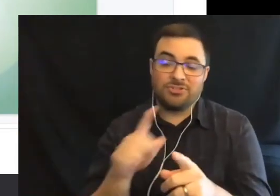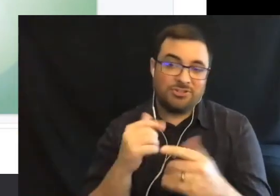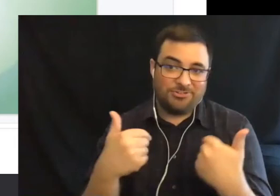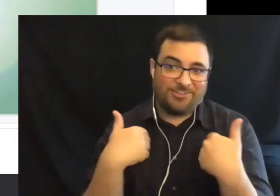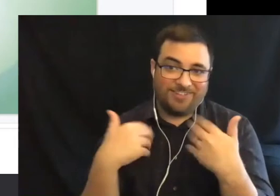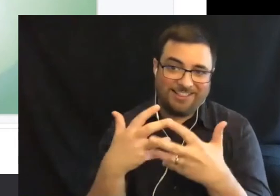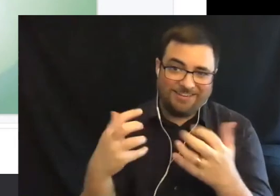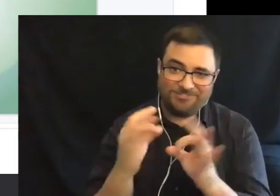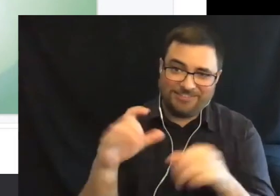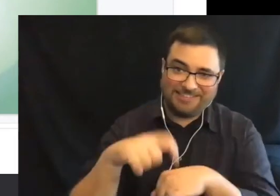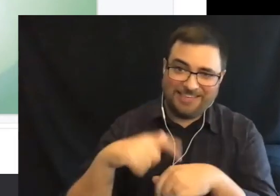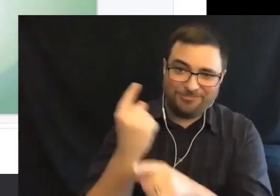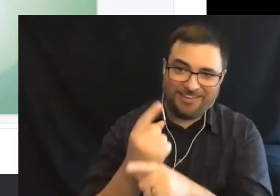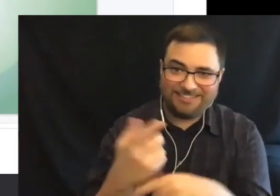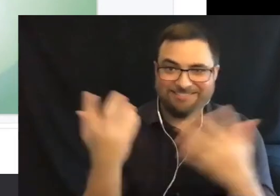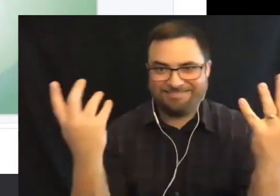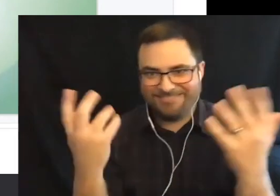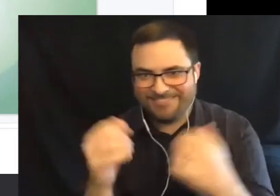now.